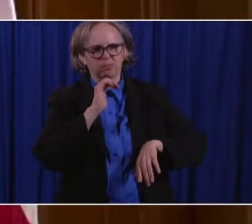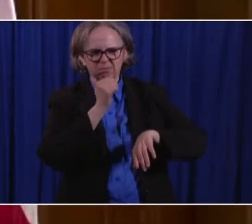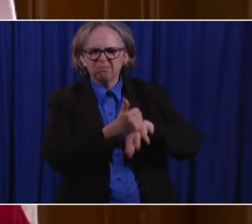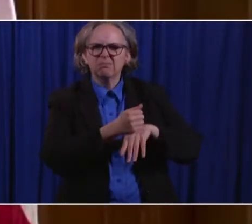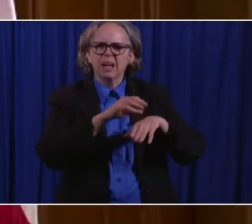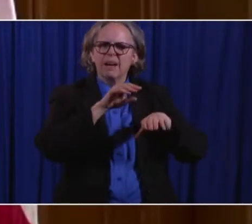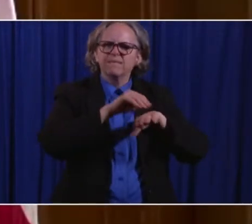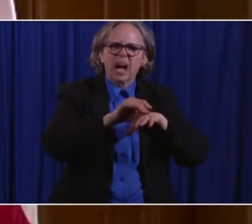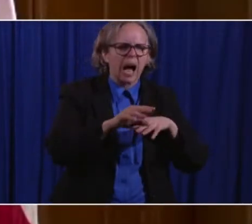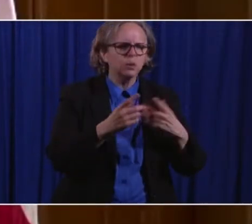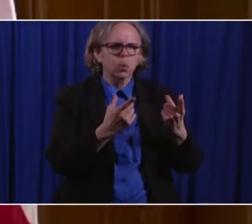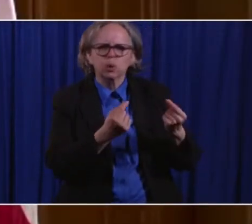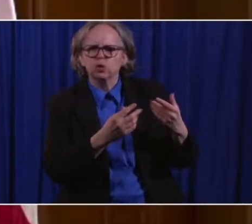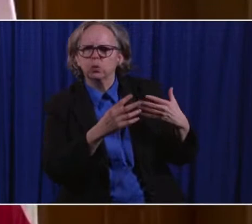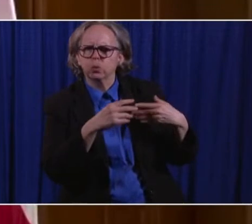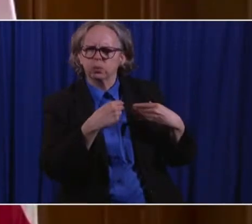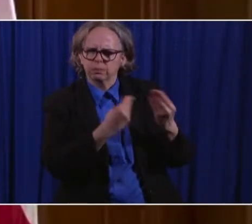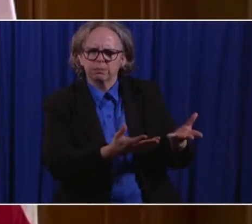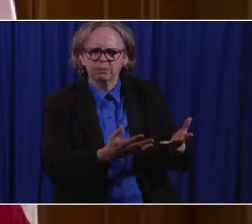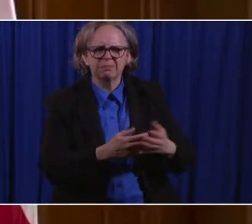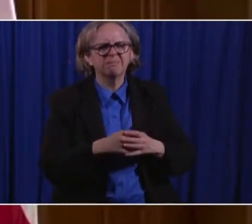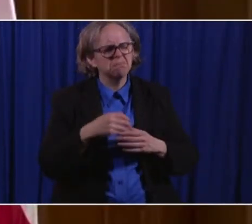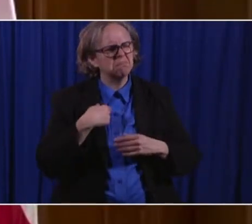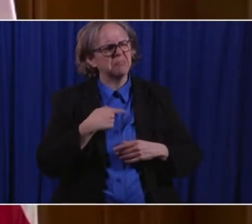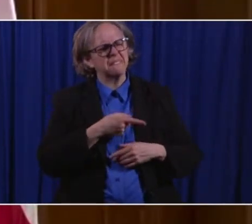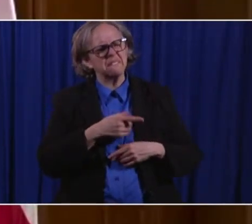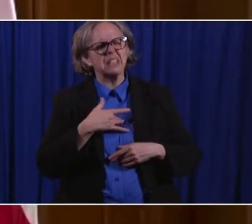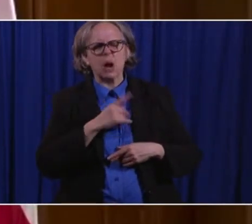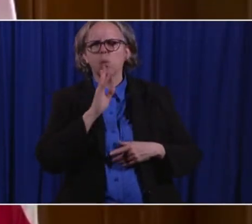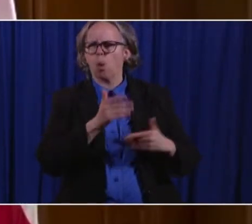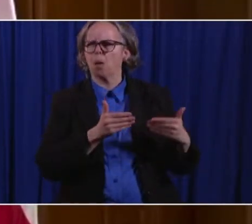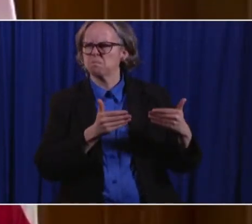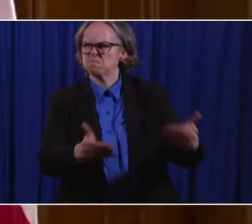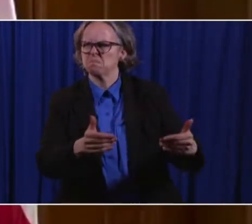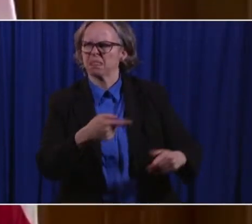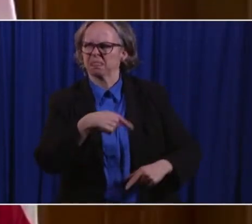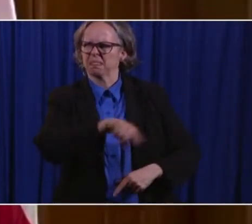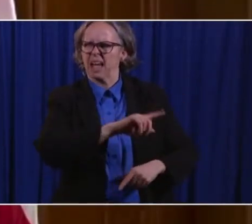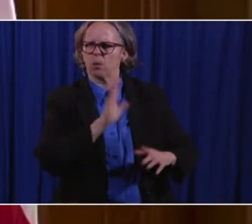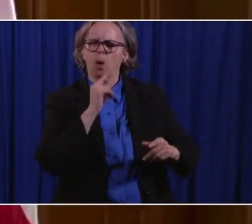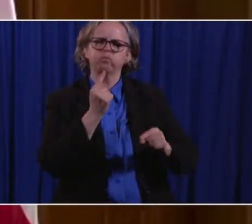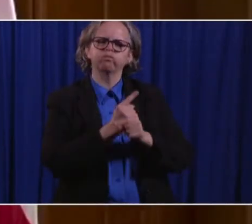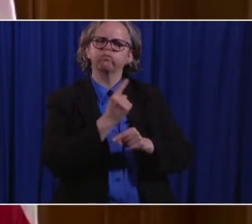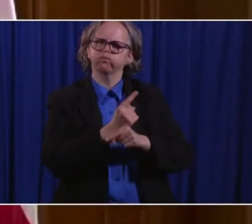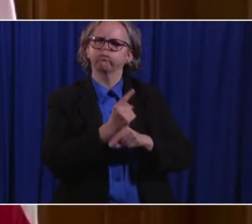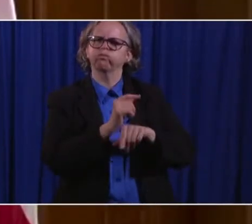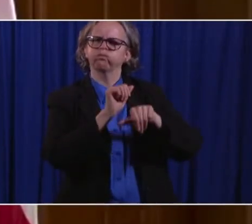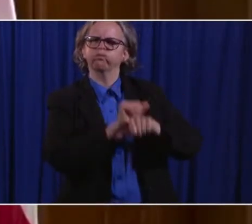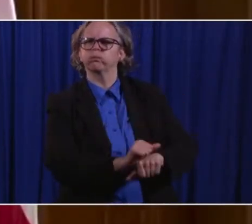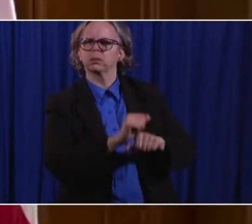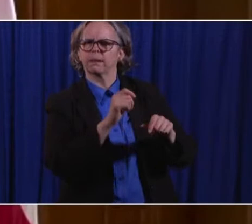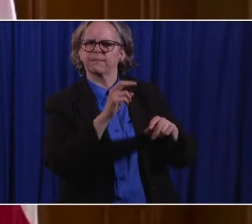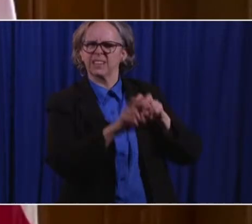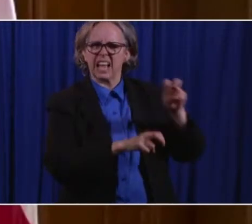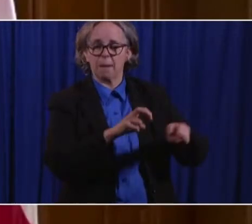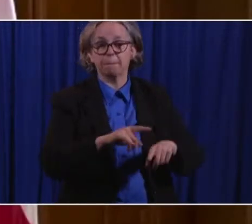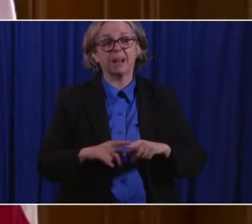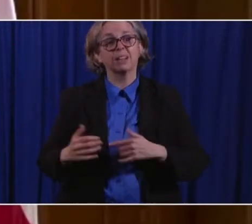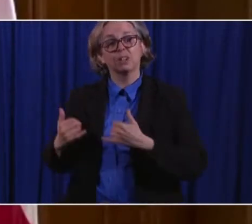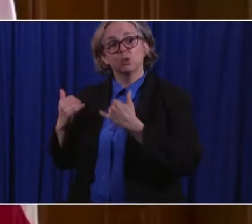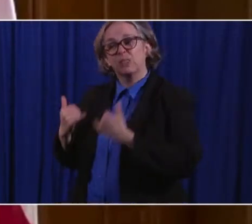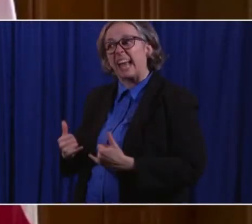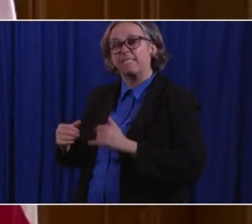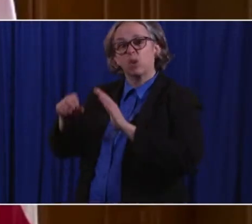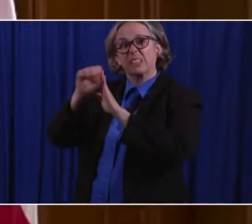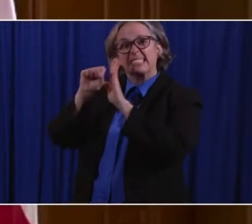fairs will be able to have full fairs. But the decision that was made today by the state fair board is